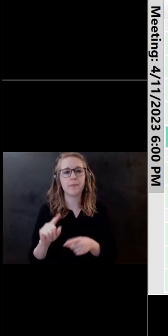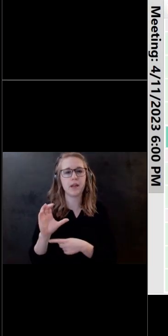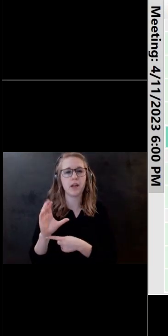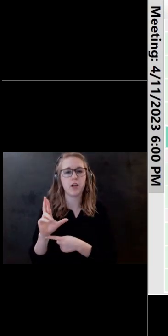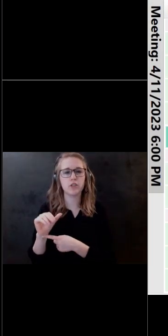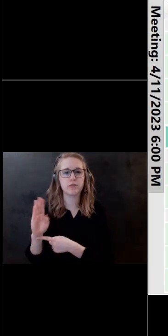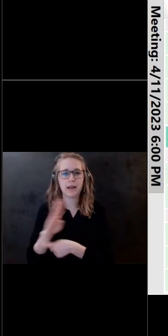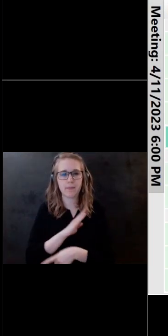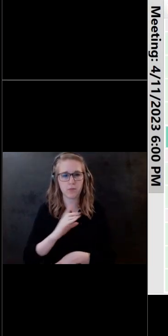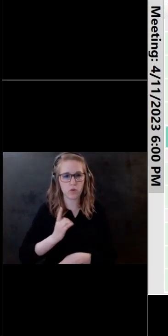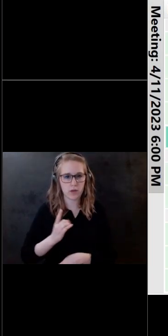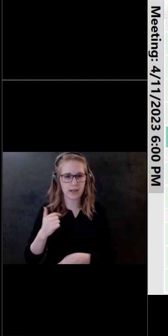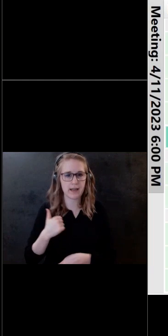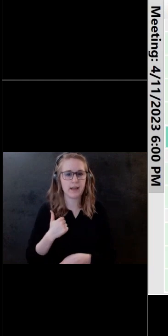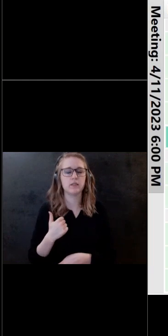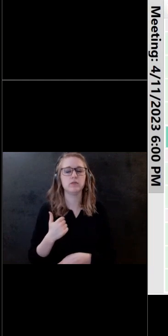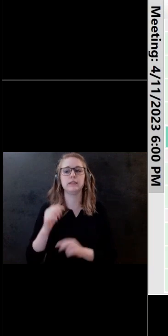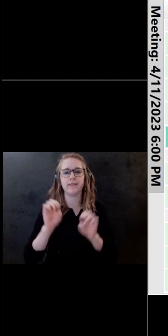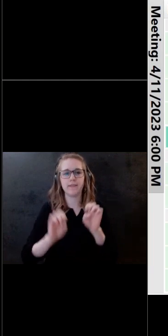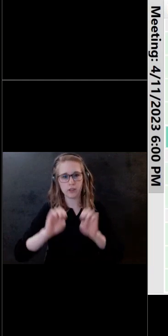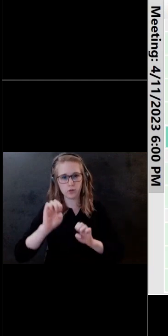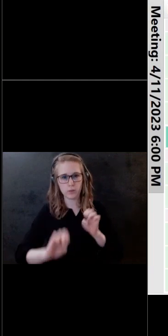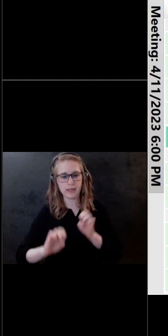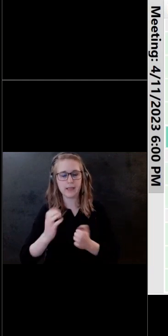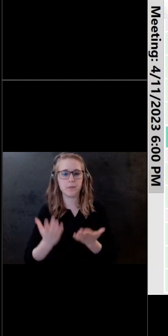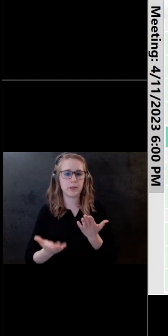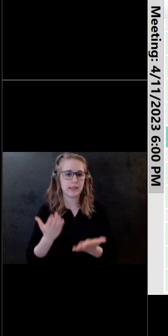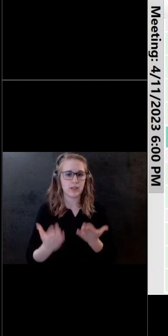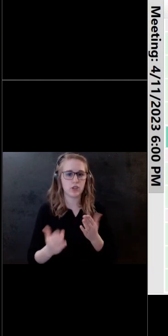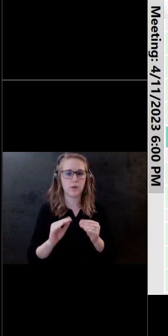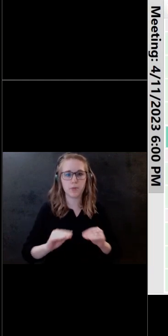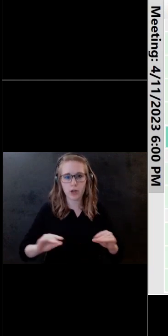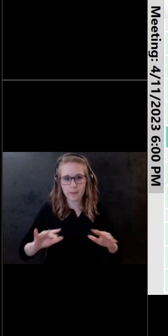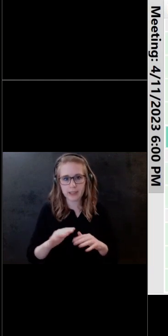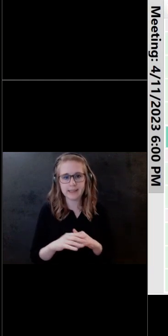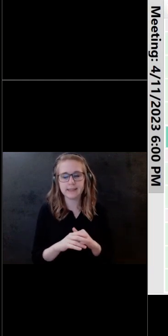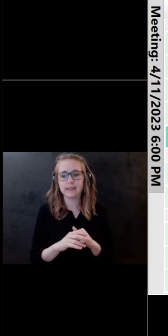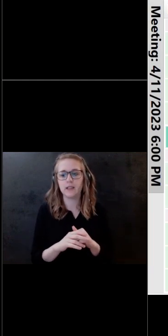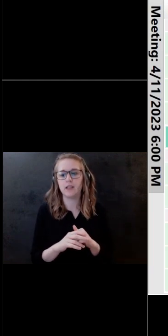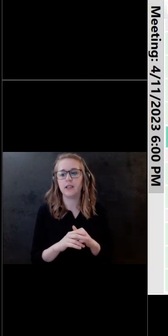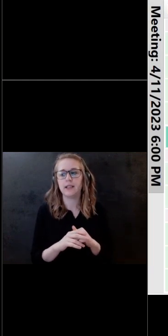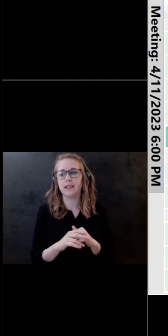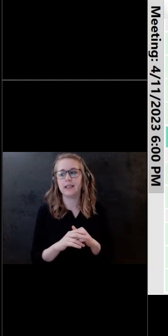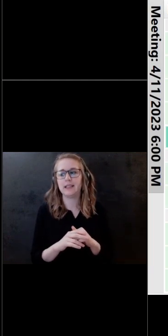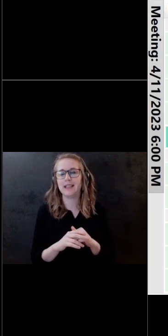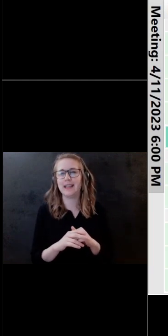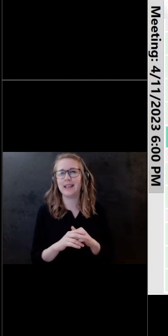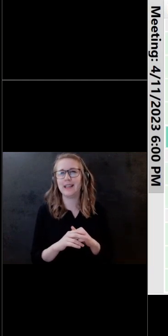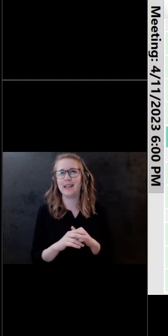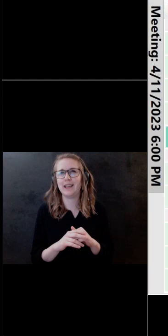were evaluating potential properties, and it was